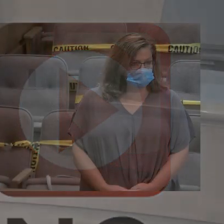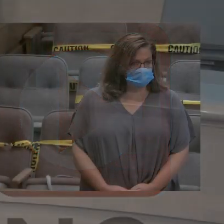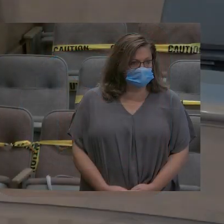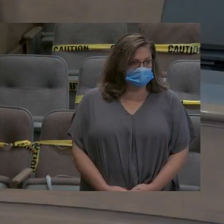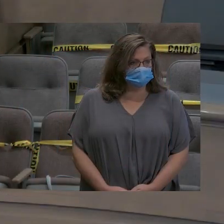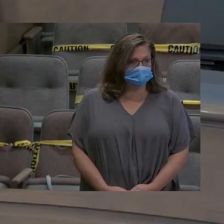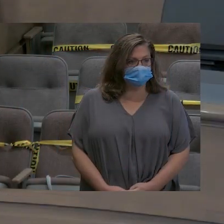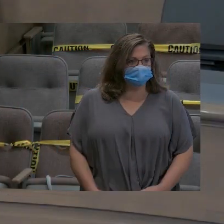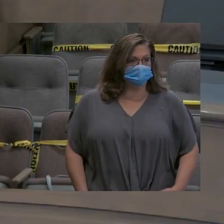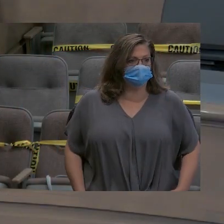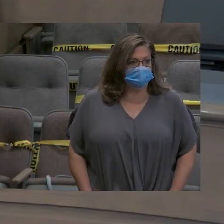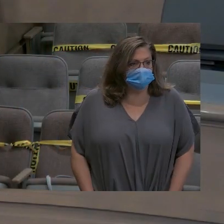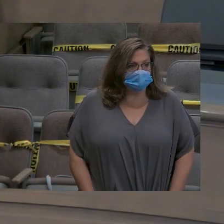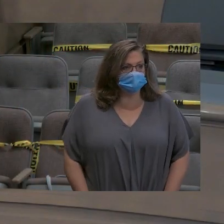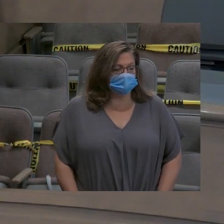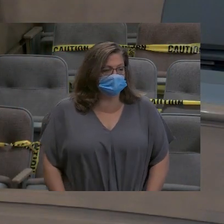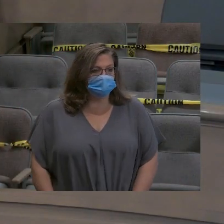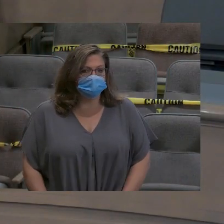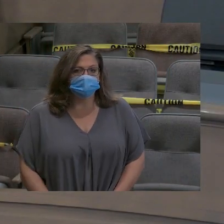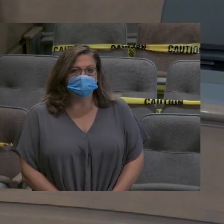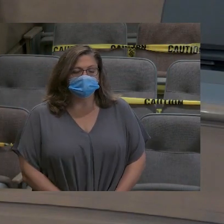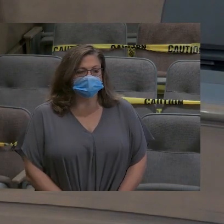We're getting ready to begin. Just a moment.